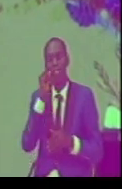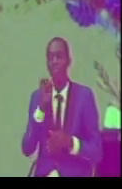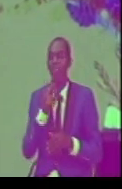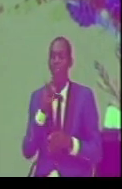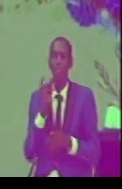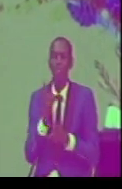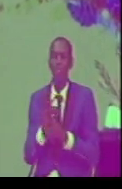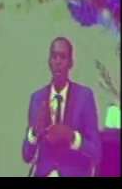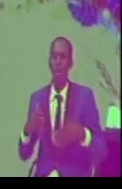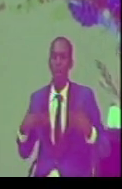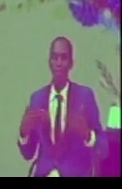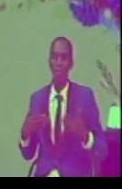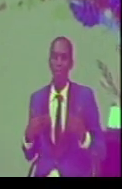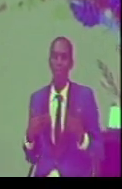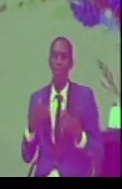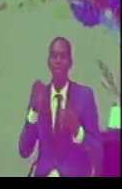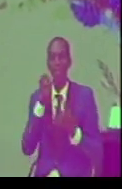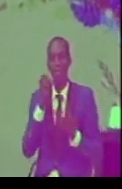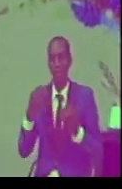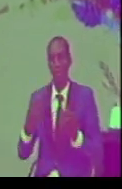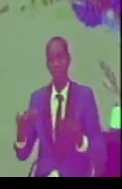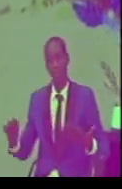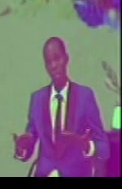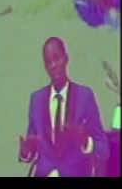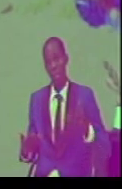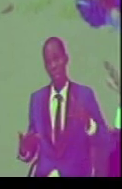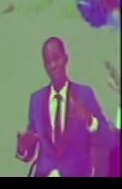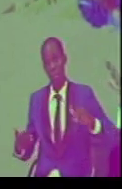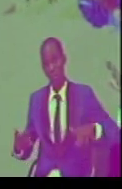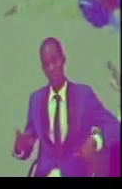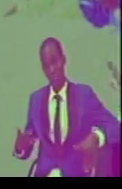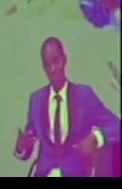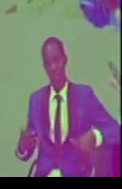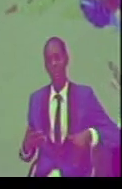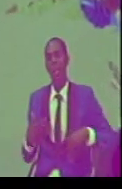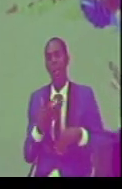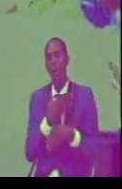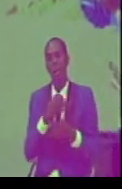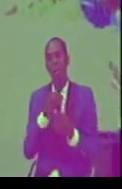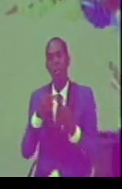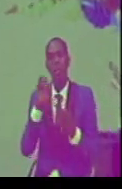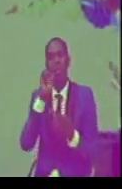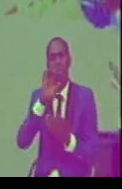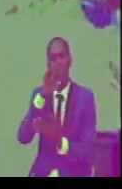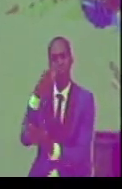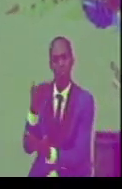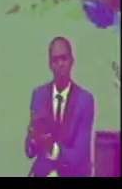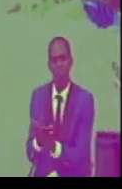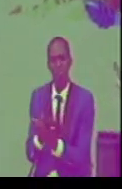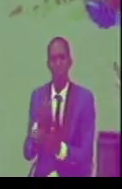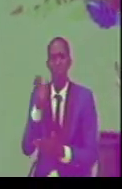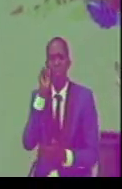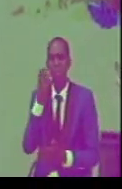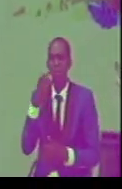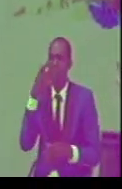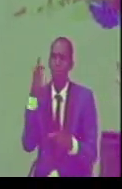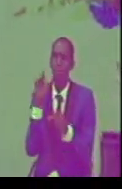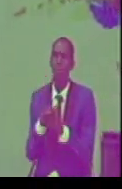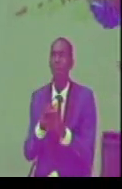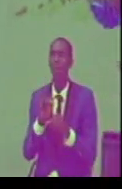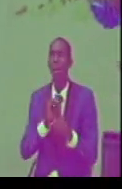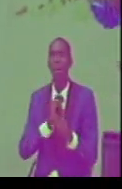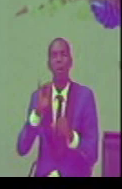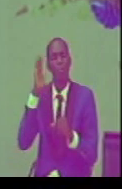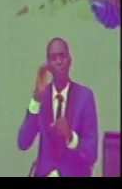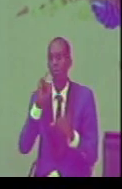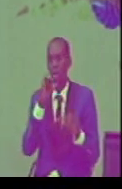Brethren, praise the Lord. I'm just so happy because I came to this place very late. And when I came, I told the Lord that